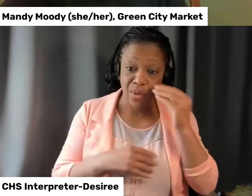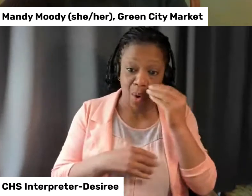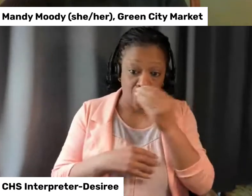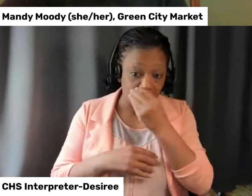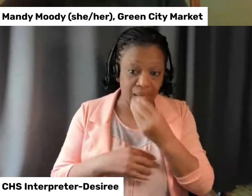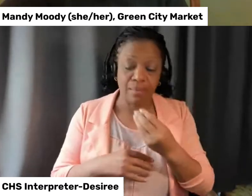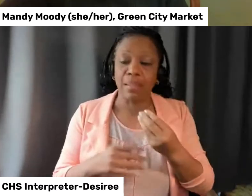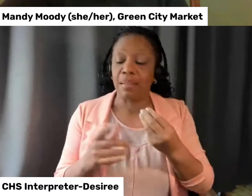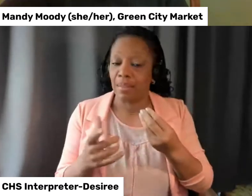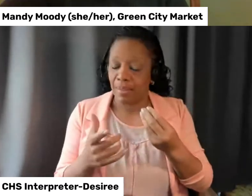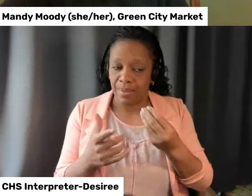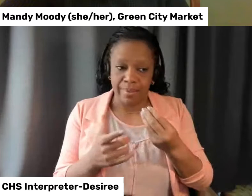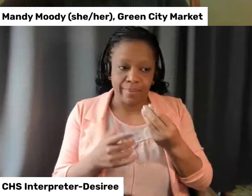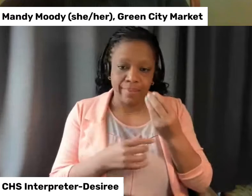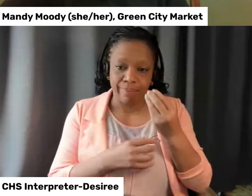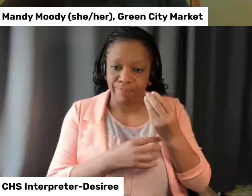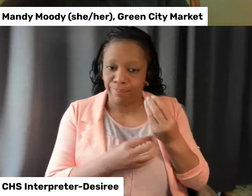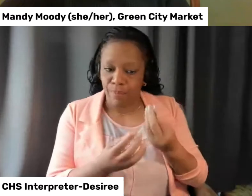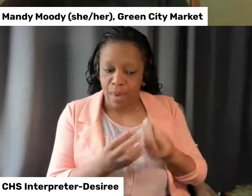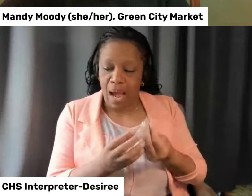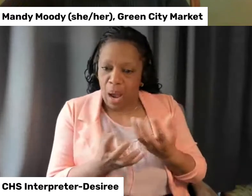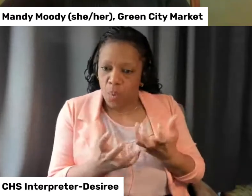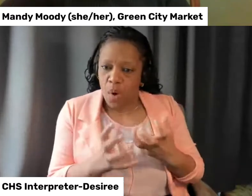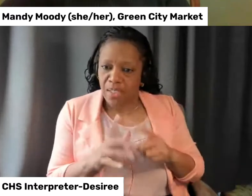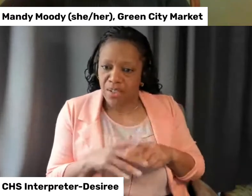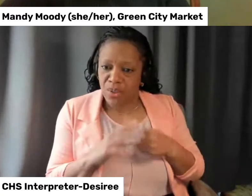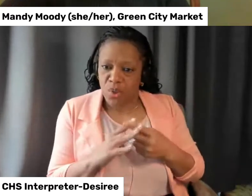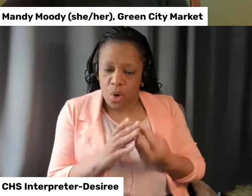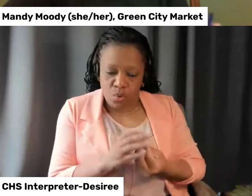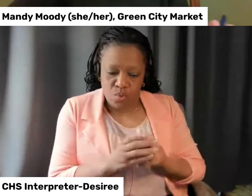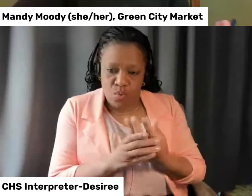community as it was very lacking.